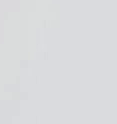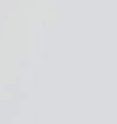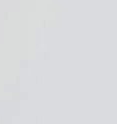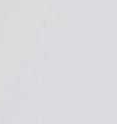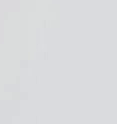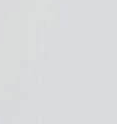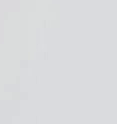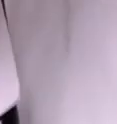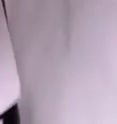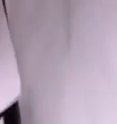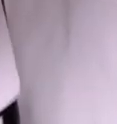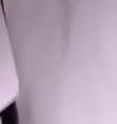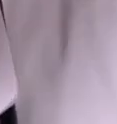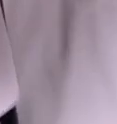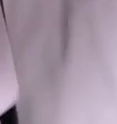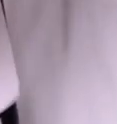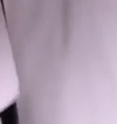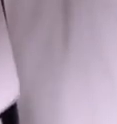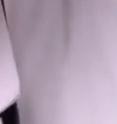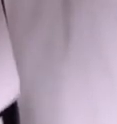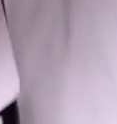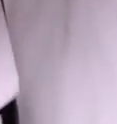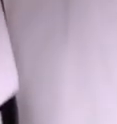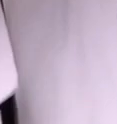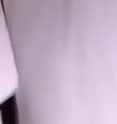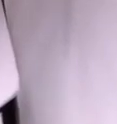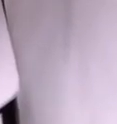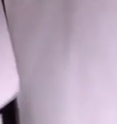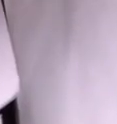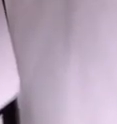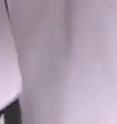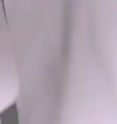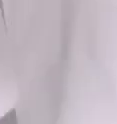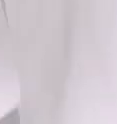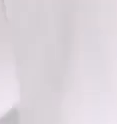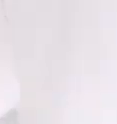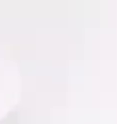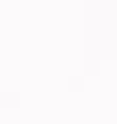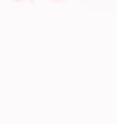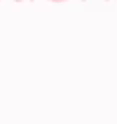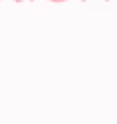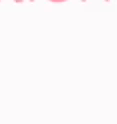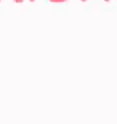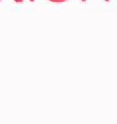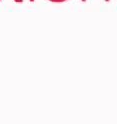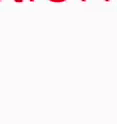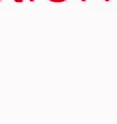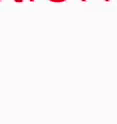242-604-9060. Get informed. Make the right choice for you.